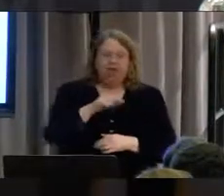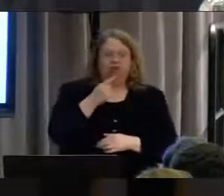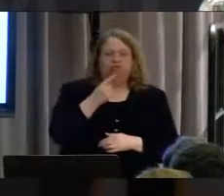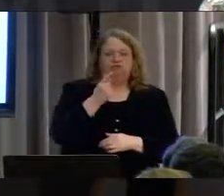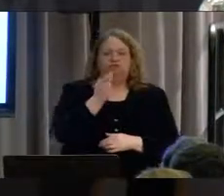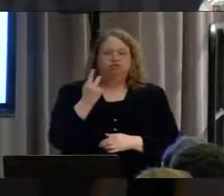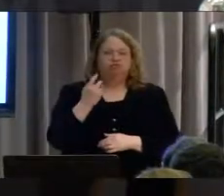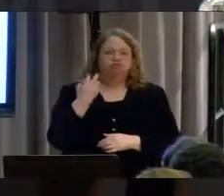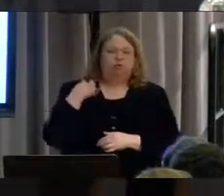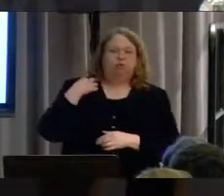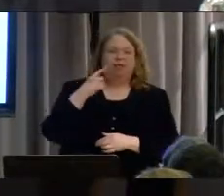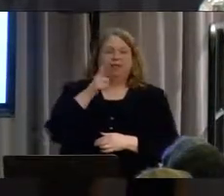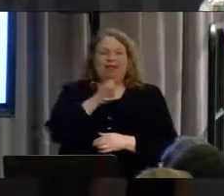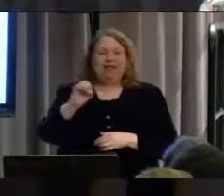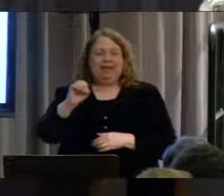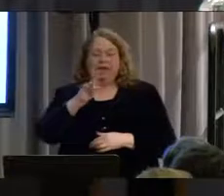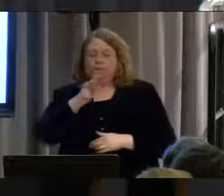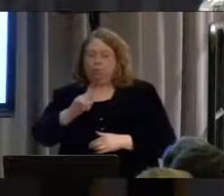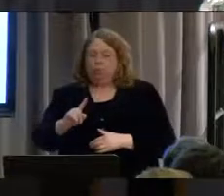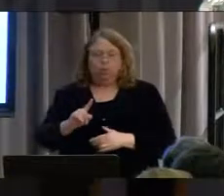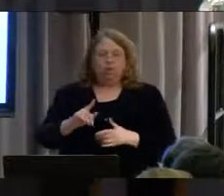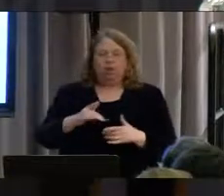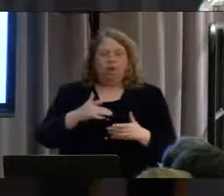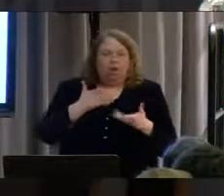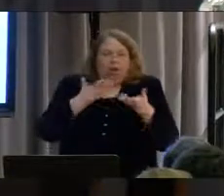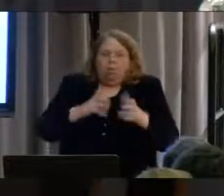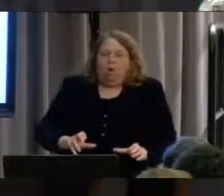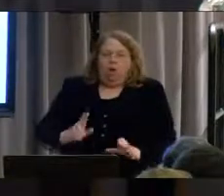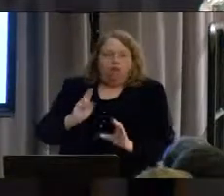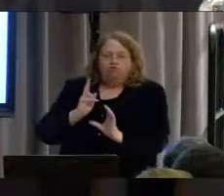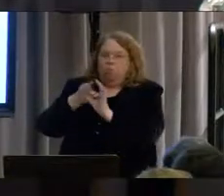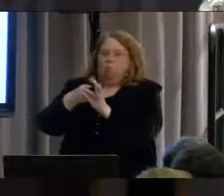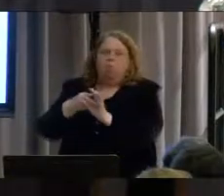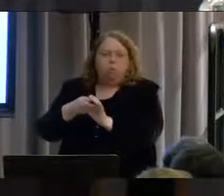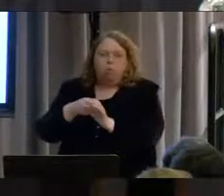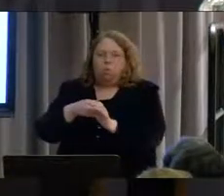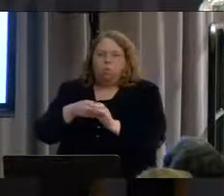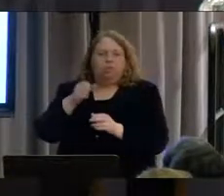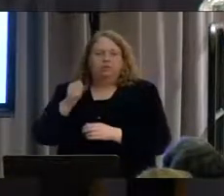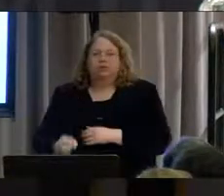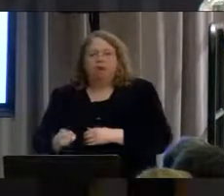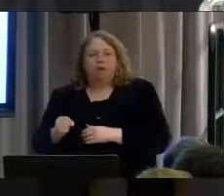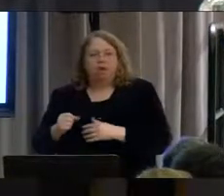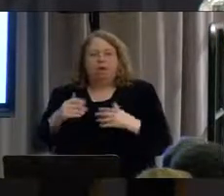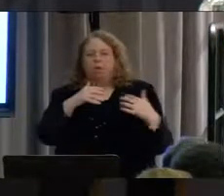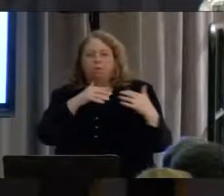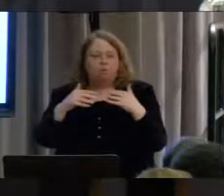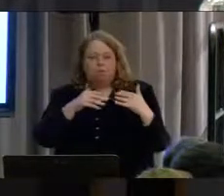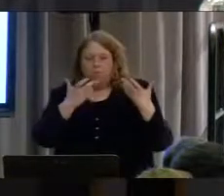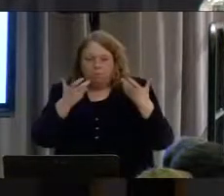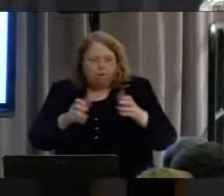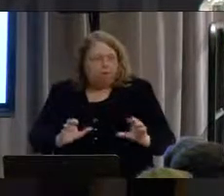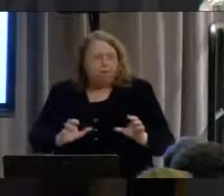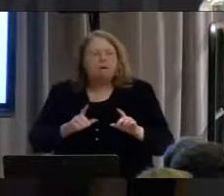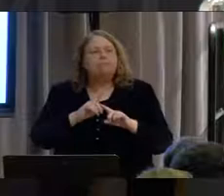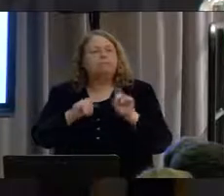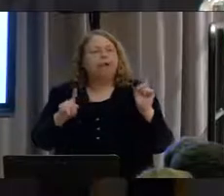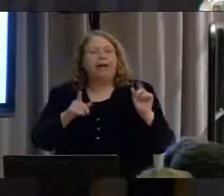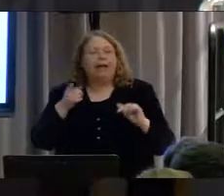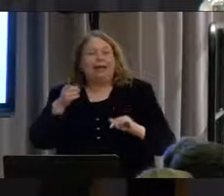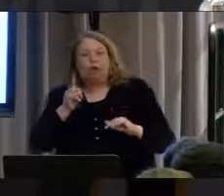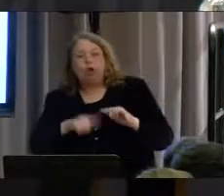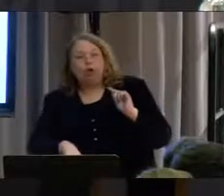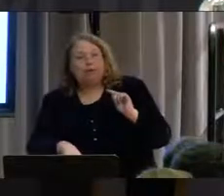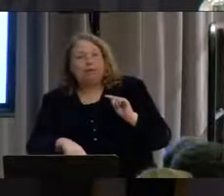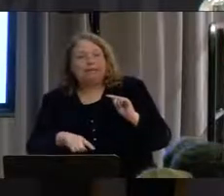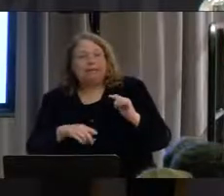really torn about joining the Confederacy and turning in his oath against the United States, but couldn't raise his hand against